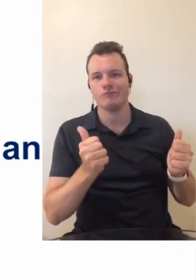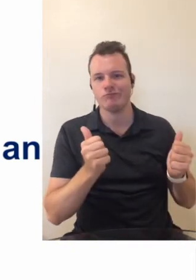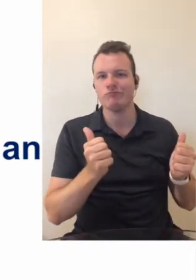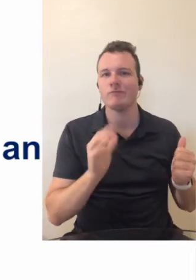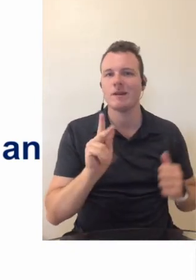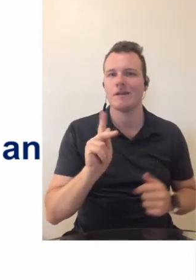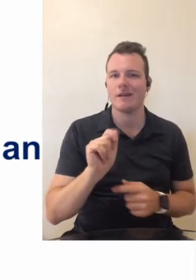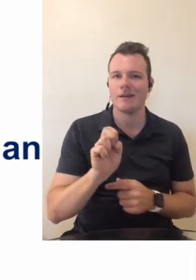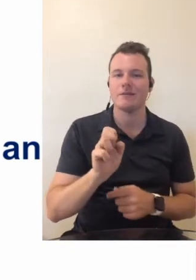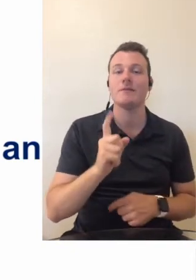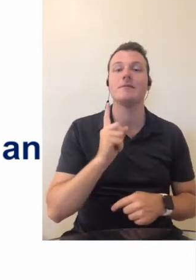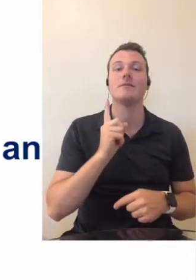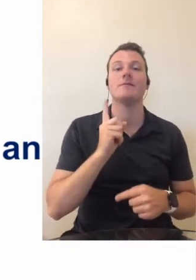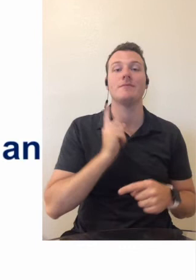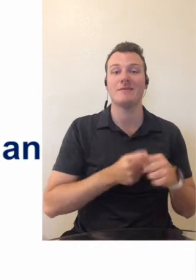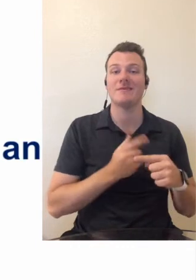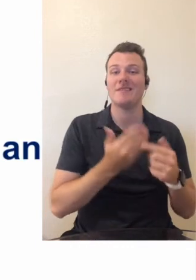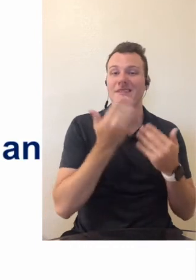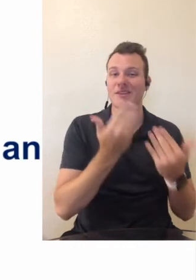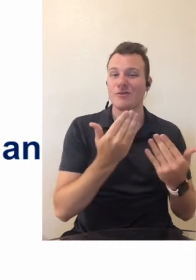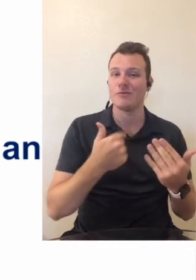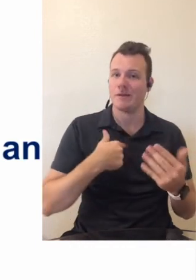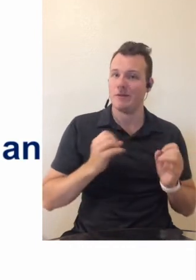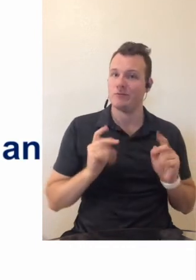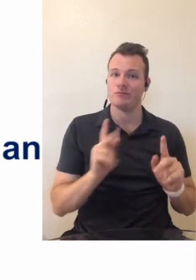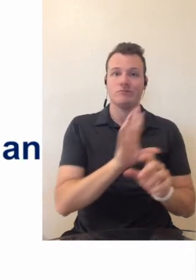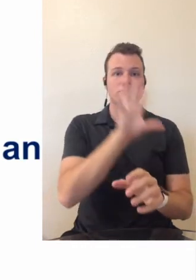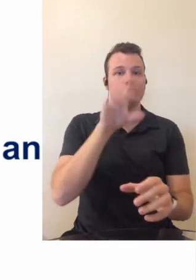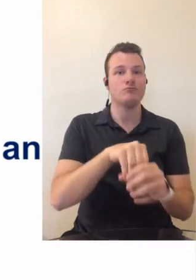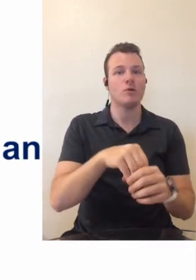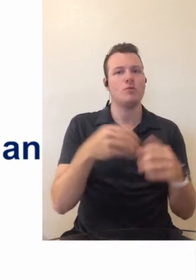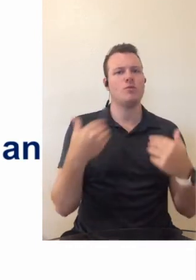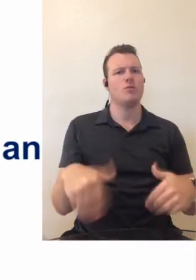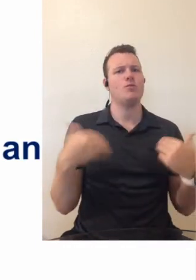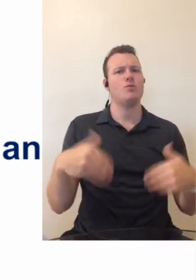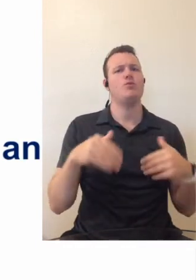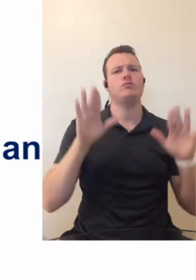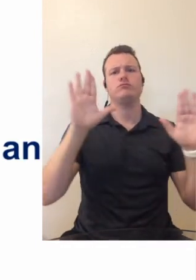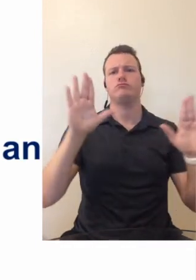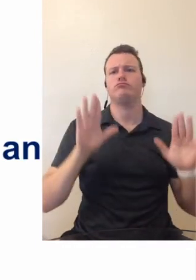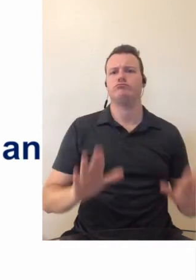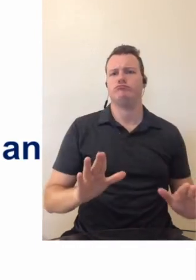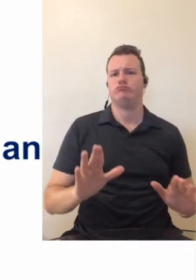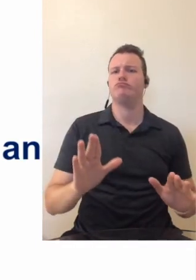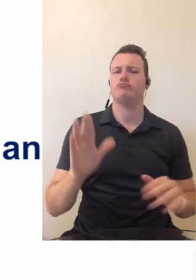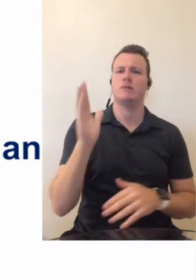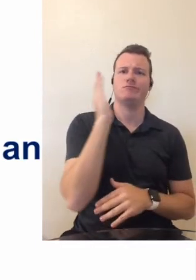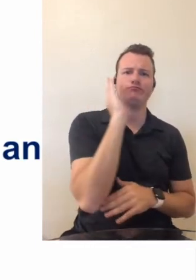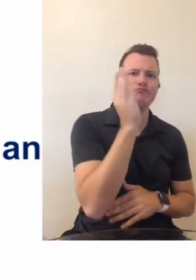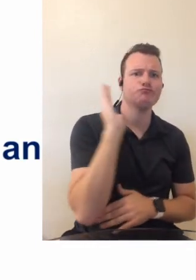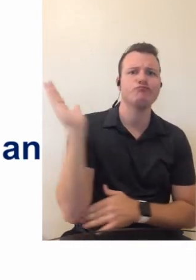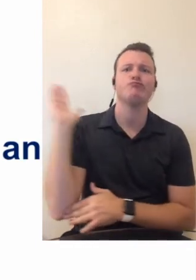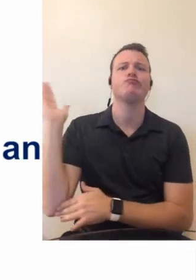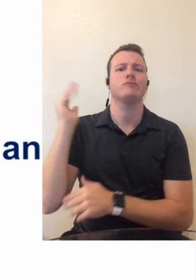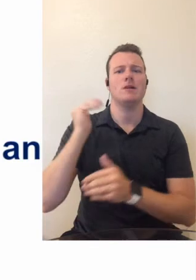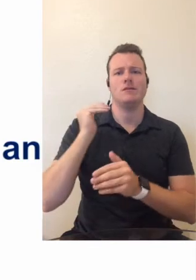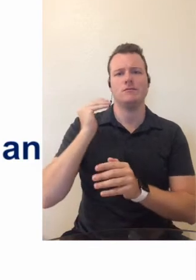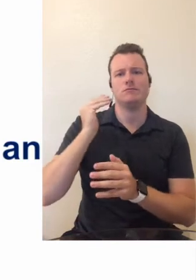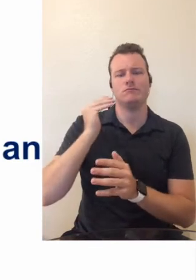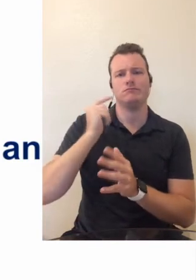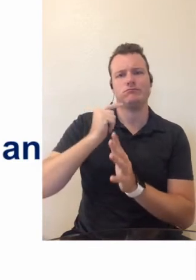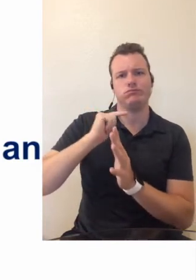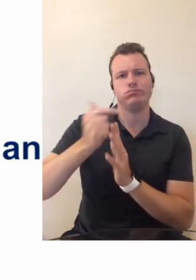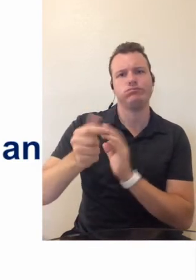you so much, Kate. And thank you for the opportunity to participate in this wonderful series that the SATA group